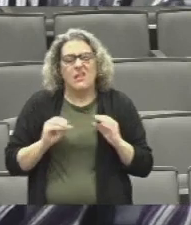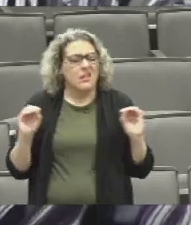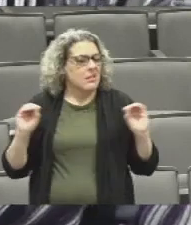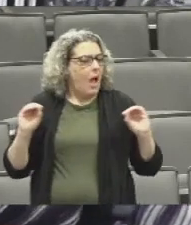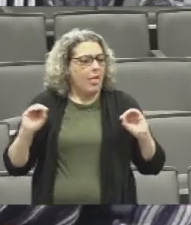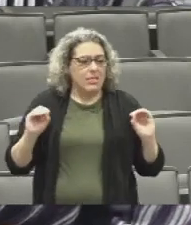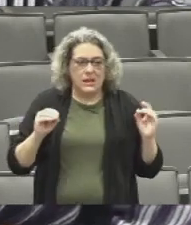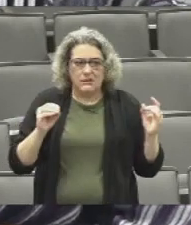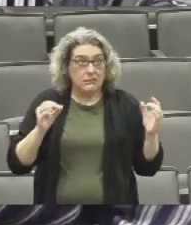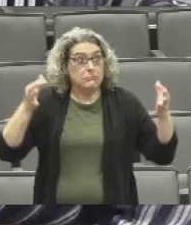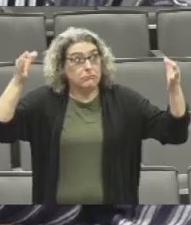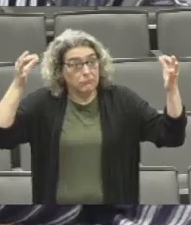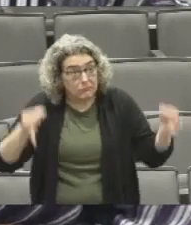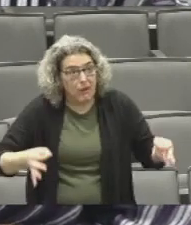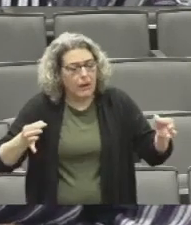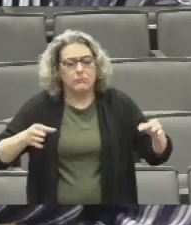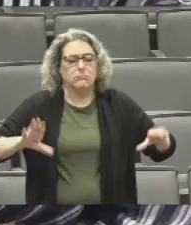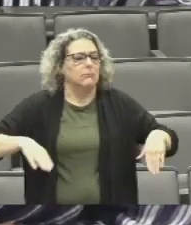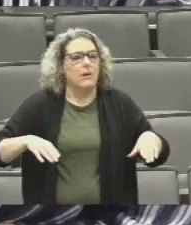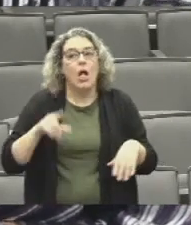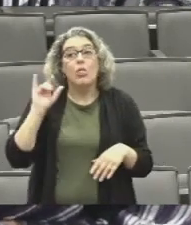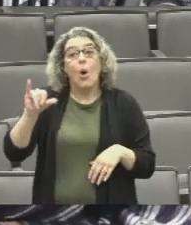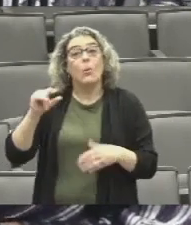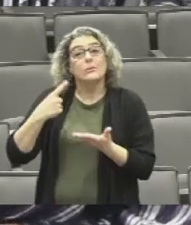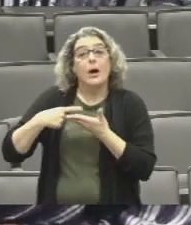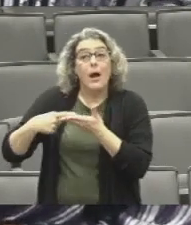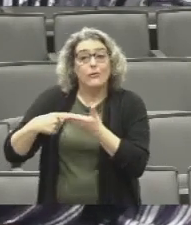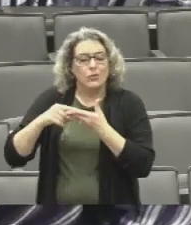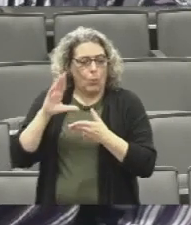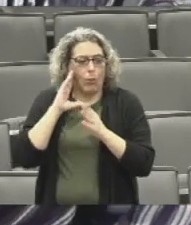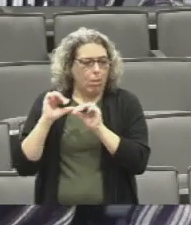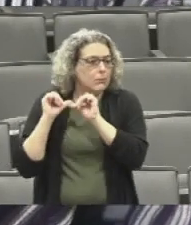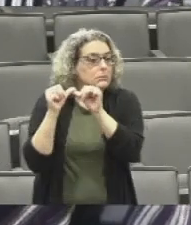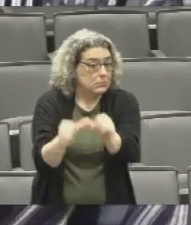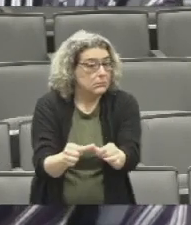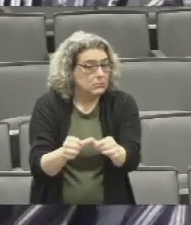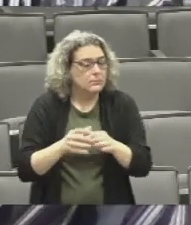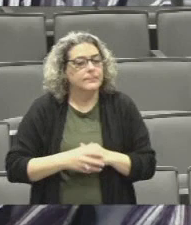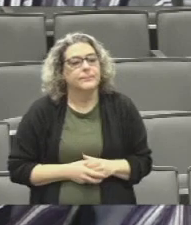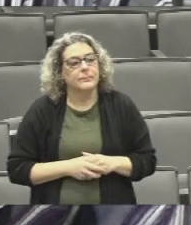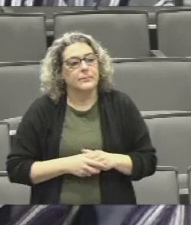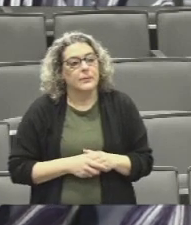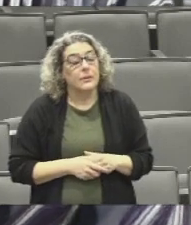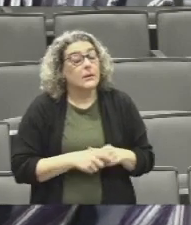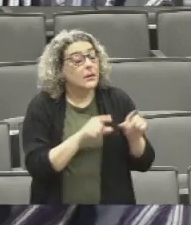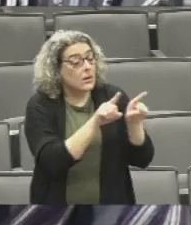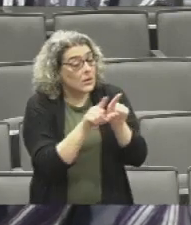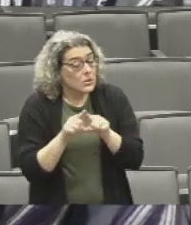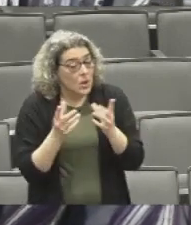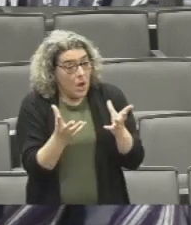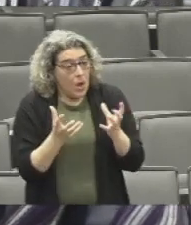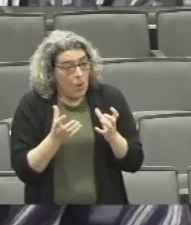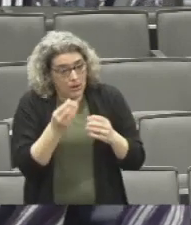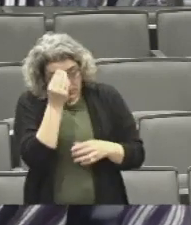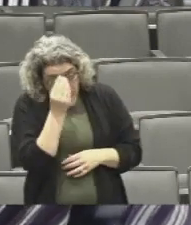so that those discussions are ongoing. I want to share with you just something that has been, that is